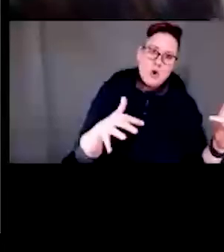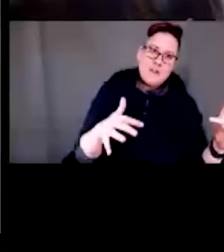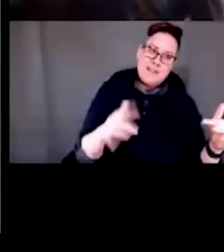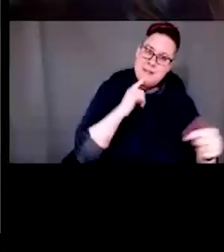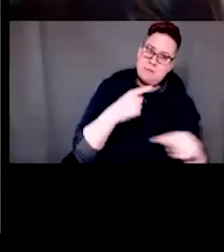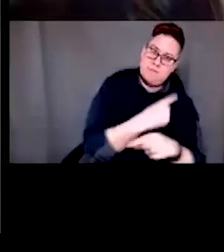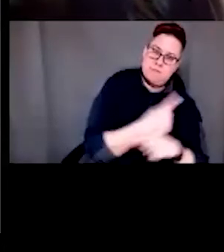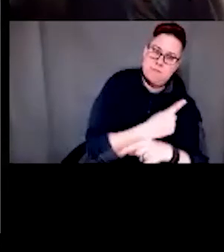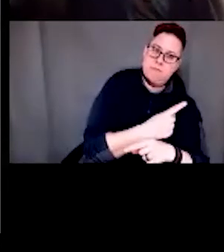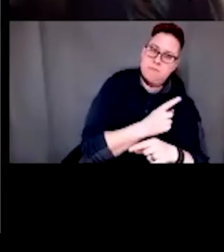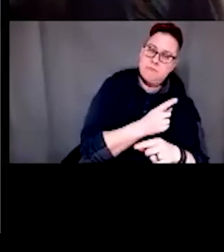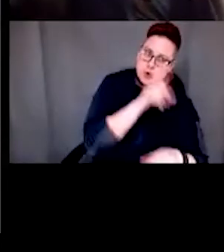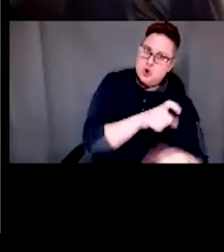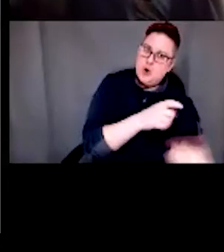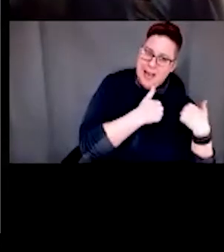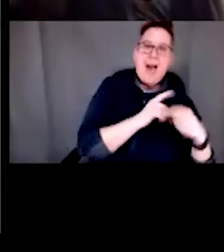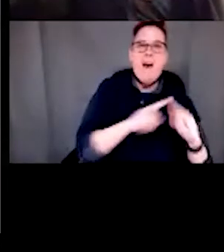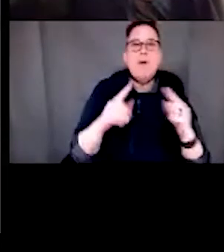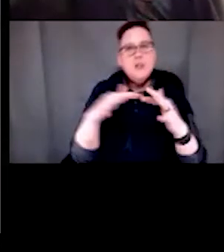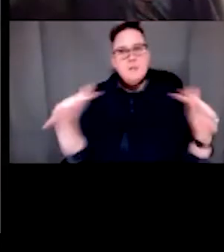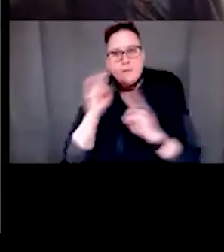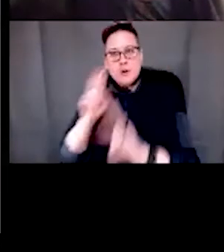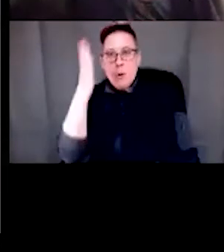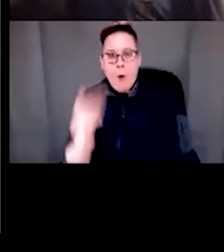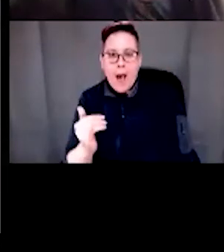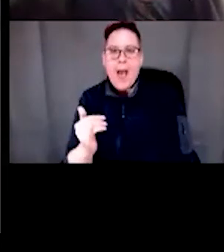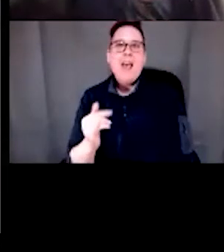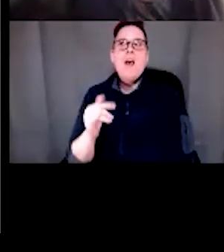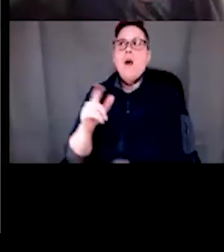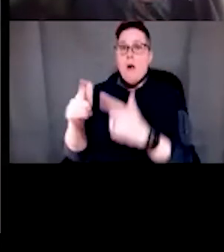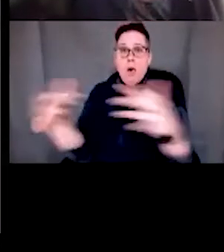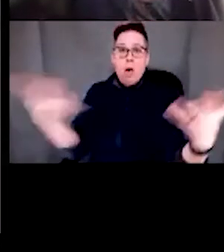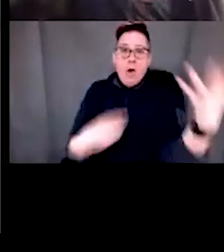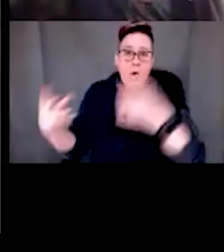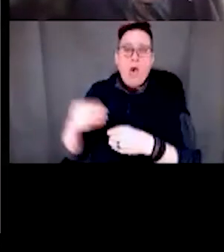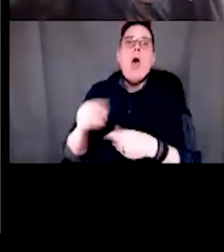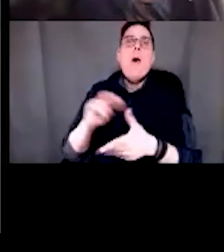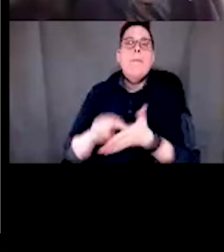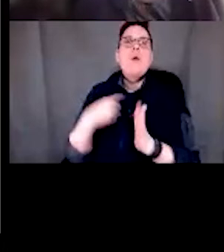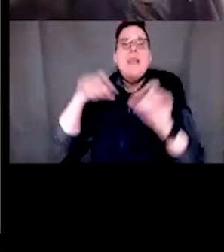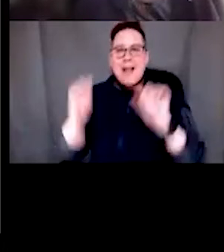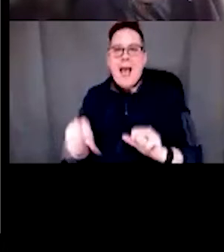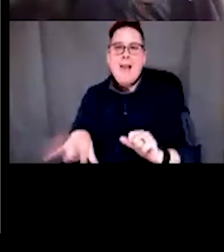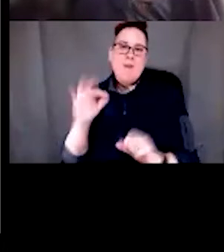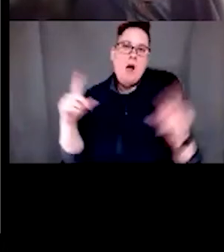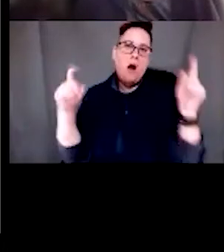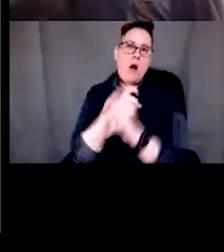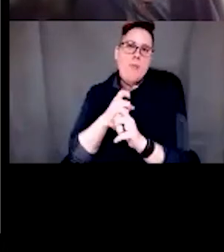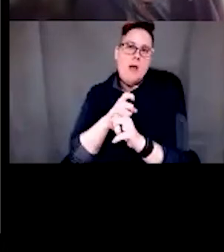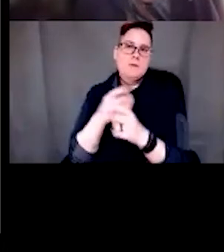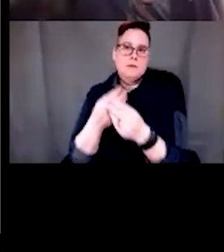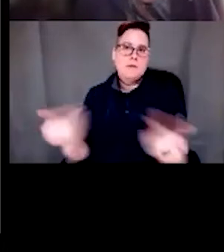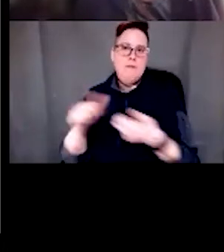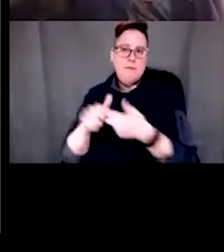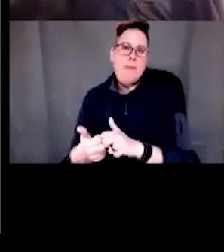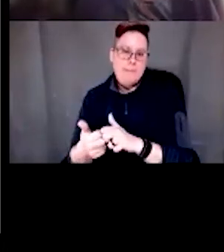is, but because it's the only way we can get to finding complex solutions to complex problems. We have